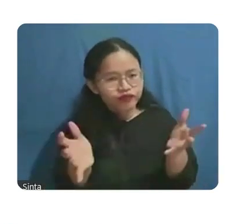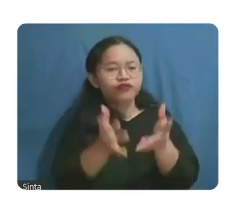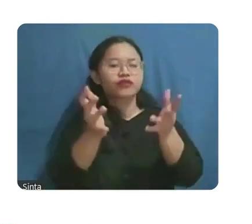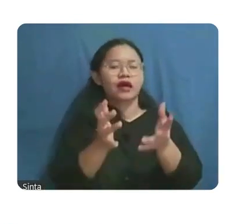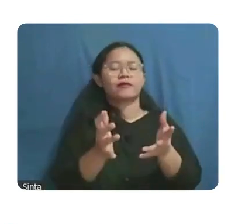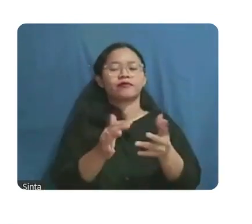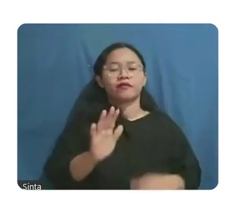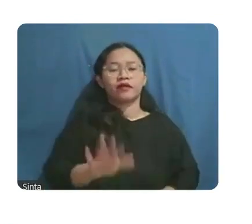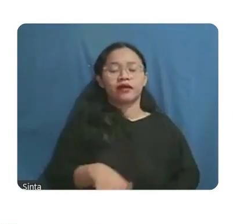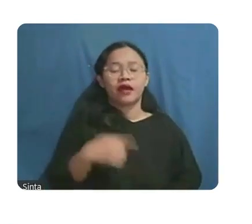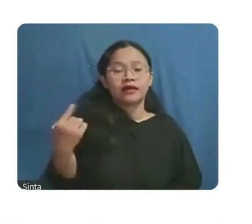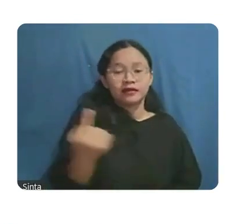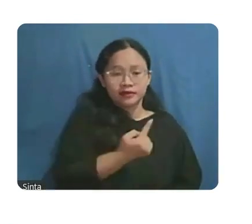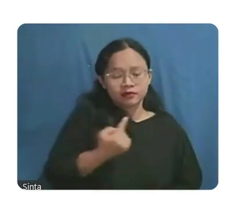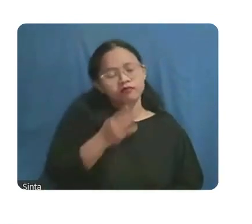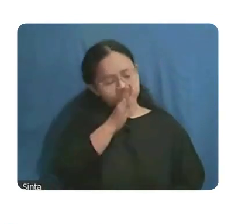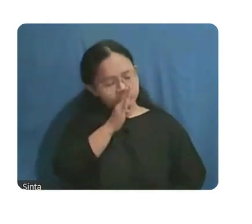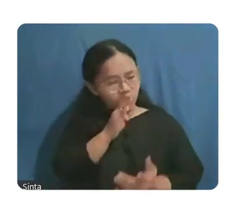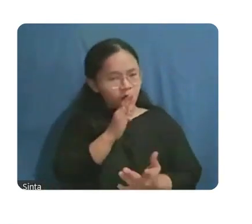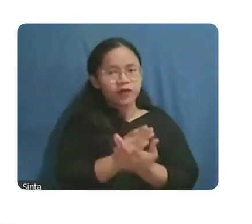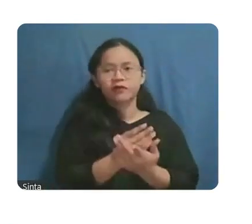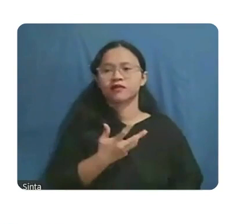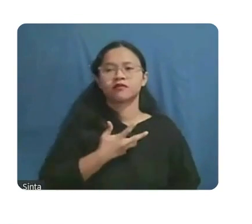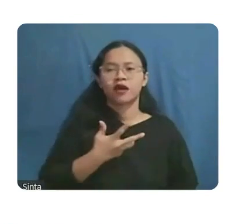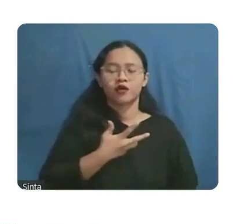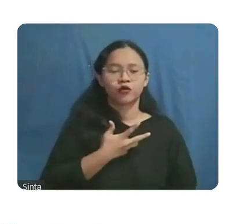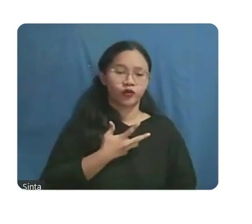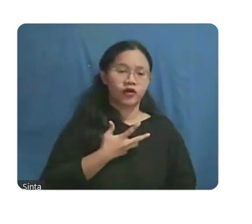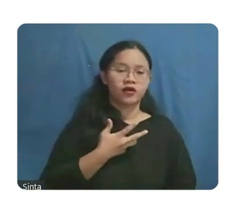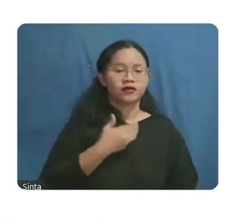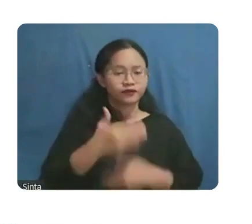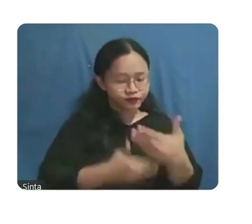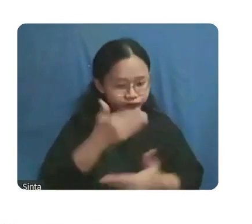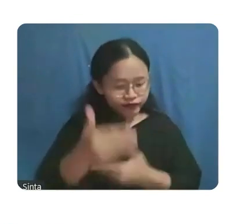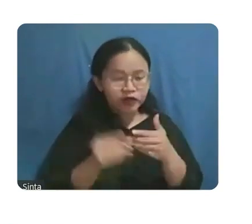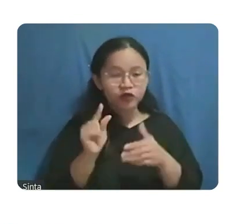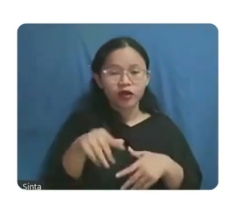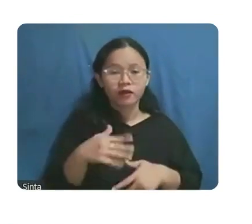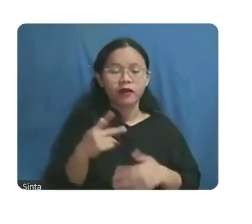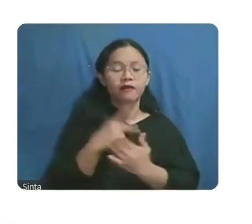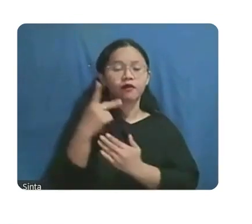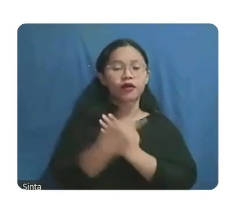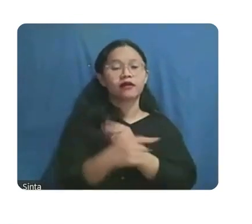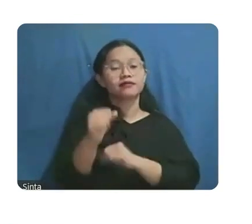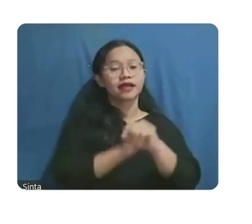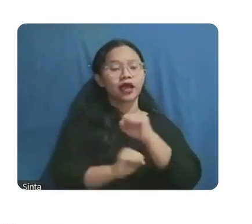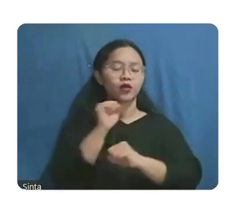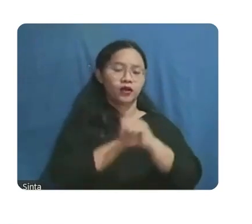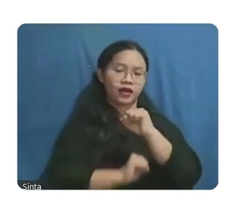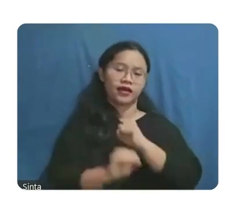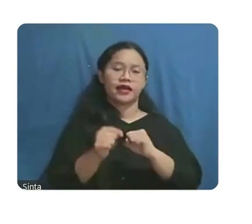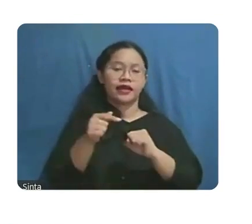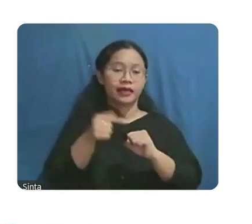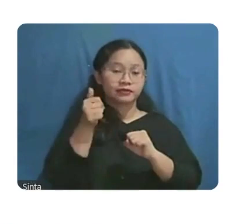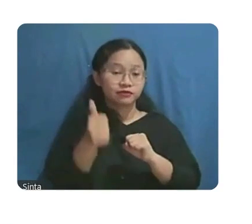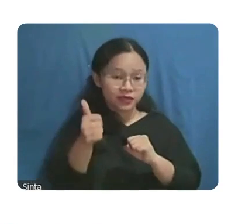output that can jeopardize respiratory disease and the impact of air pollution on public health. And